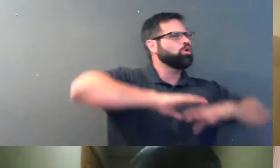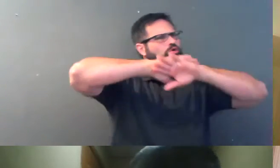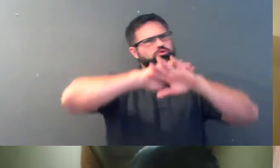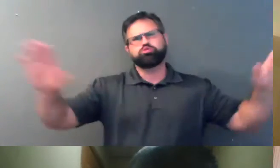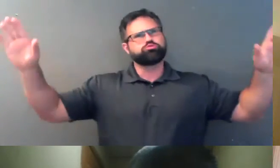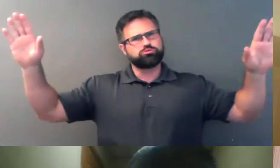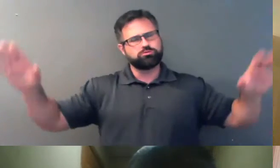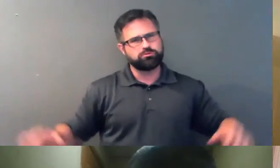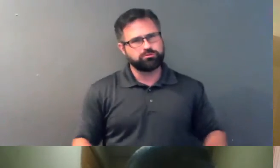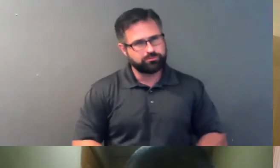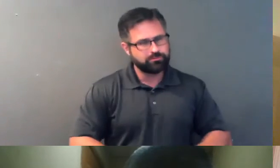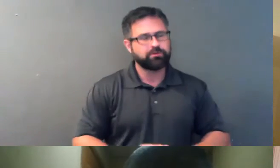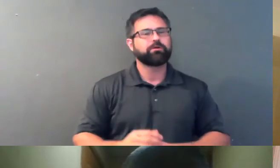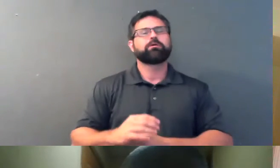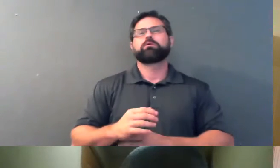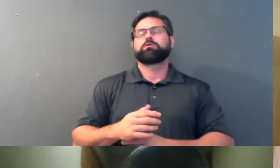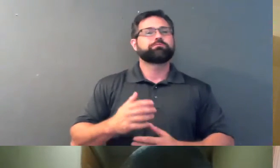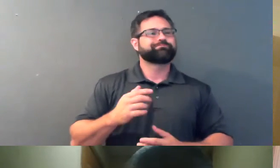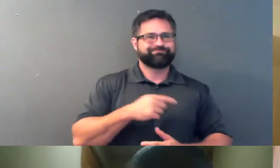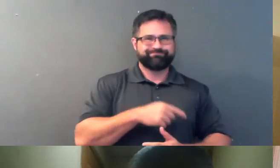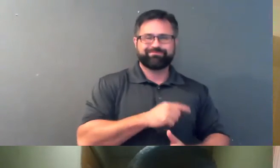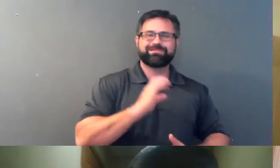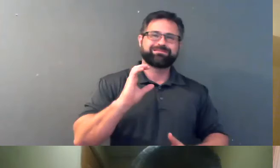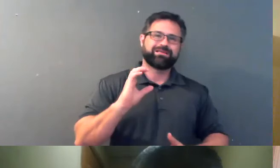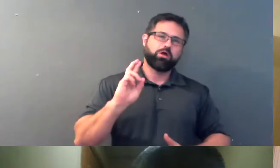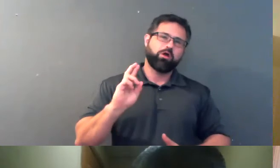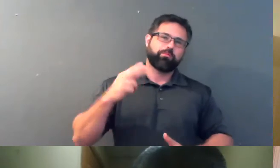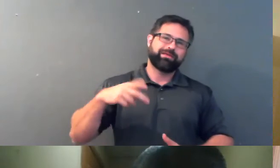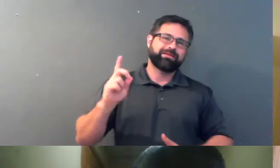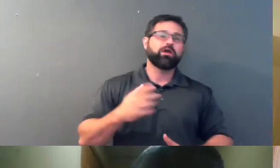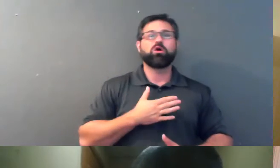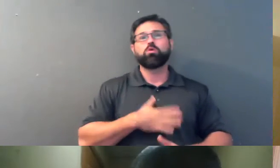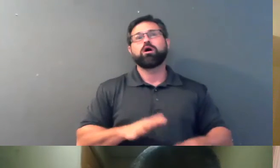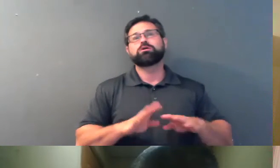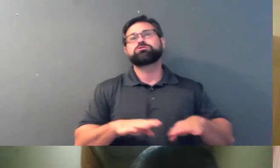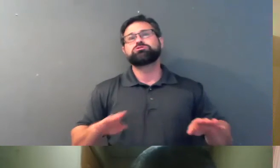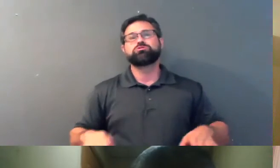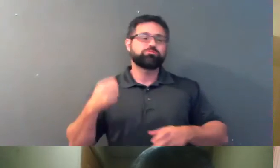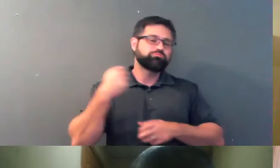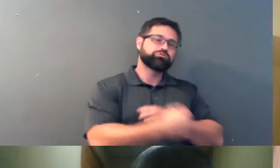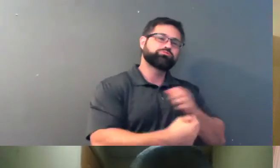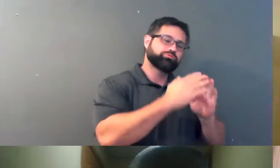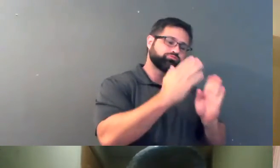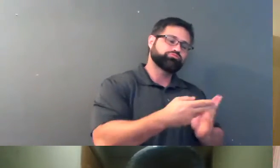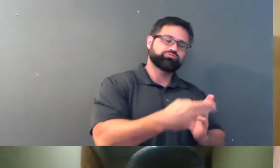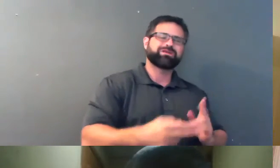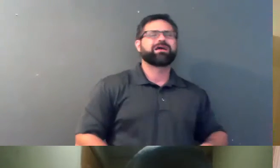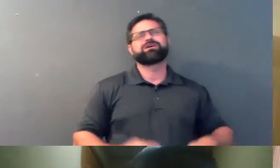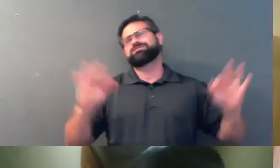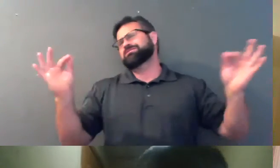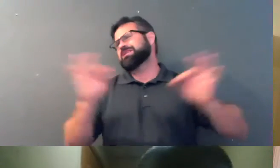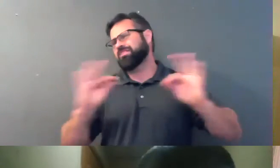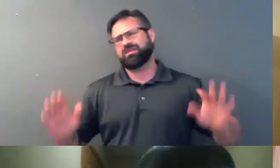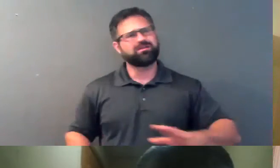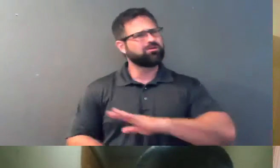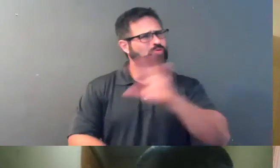see children in institutions in any way whatsoever. So that is what